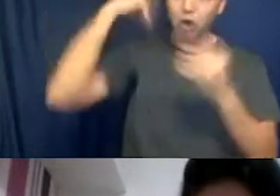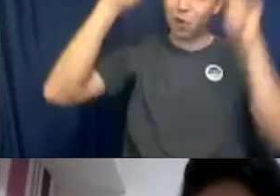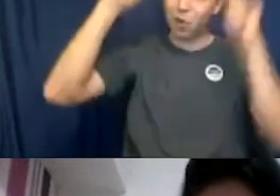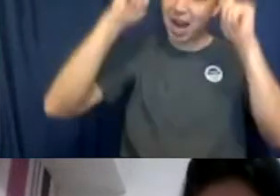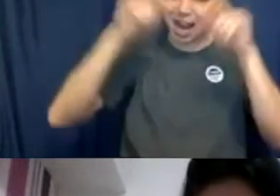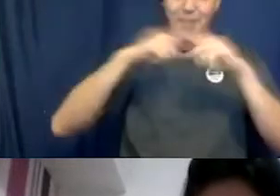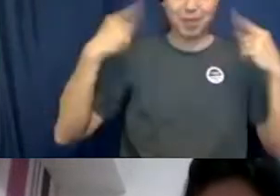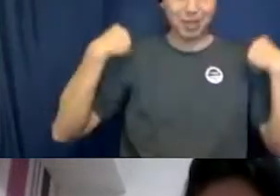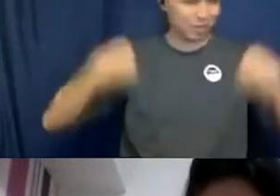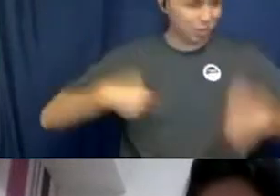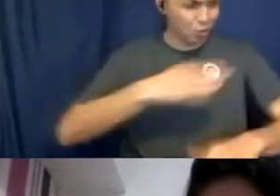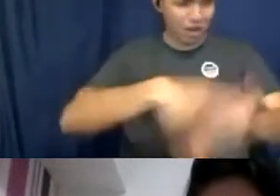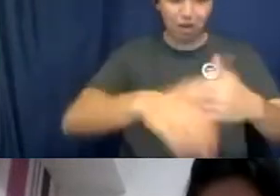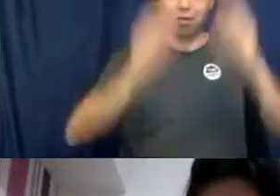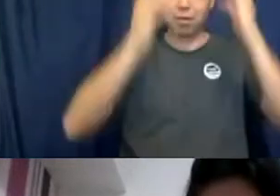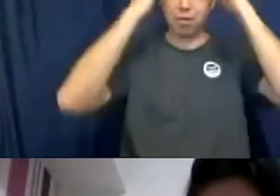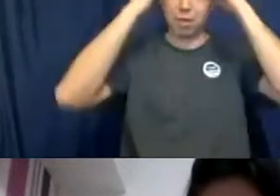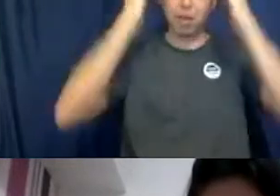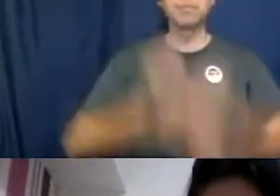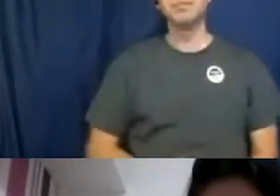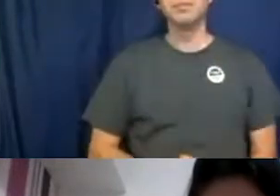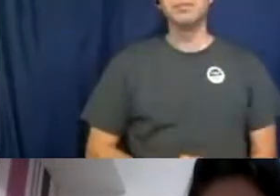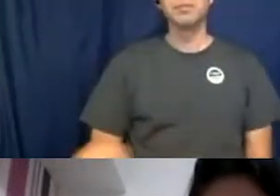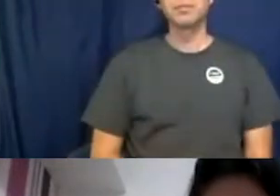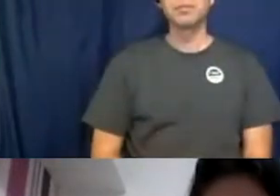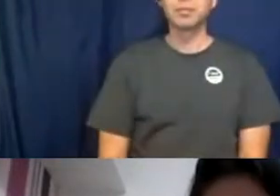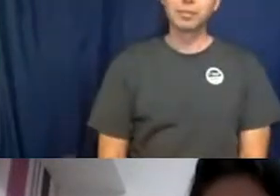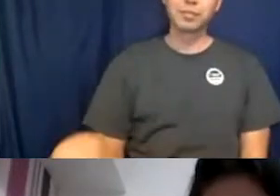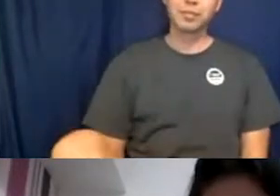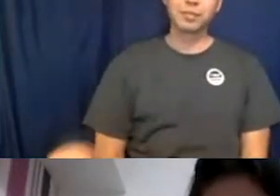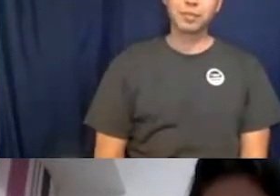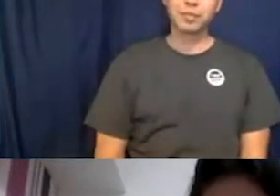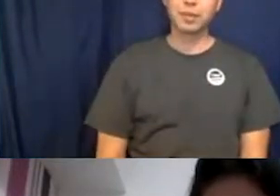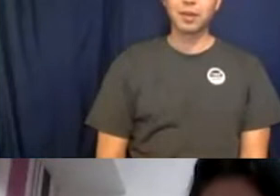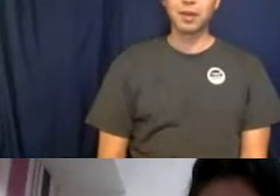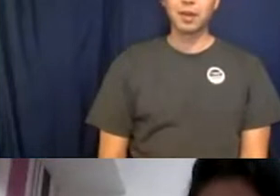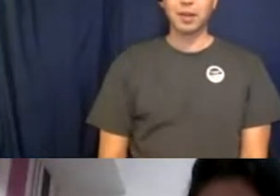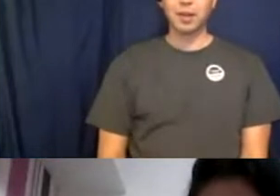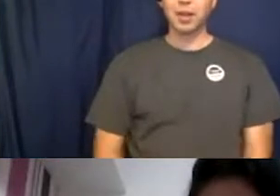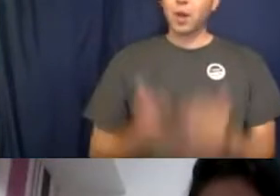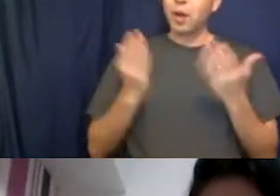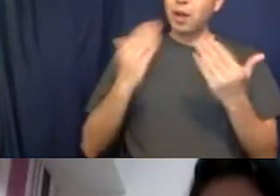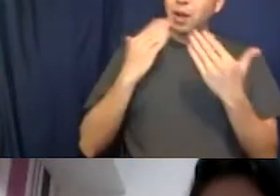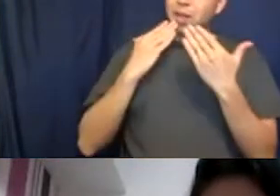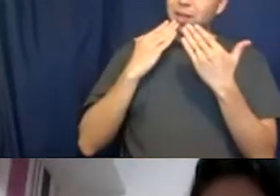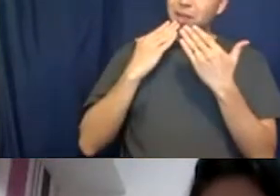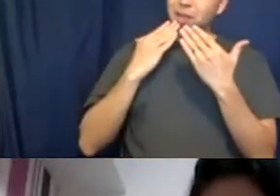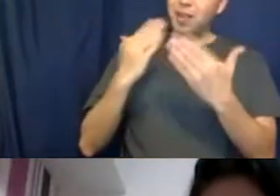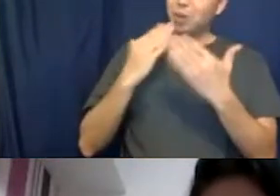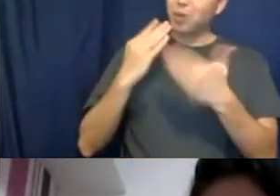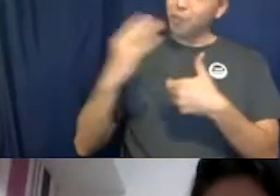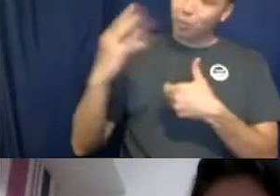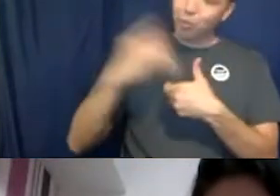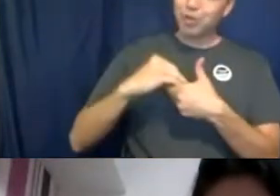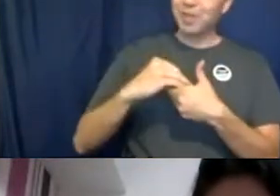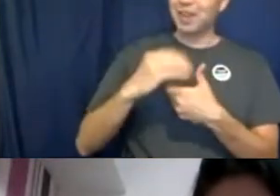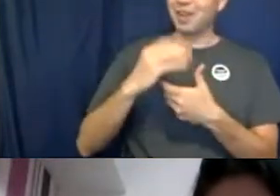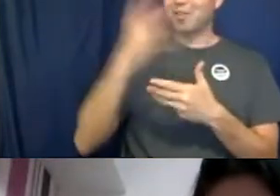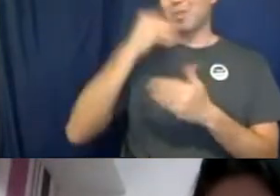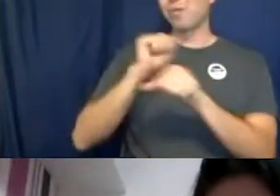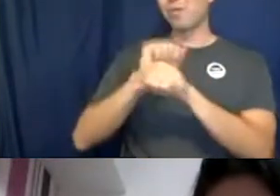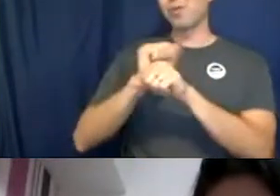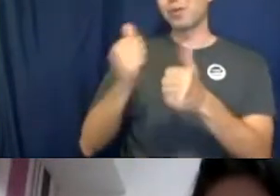our ghoul beauties that we did. Oh, that looks great. But I have to say that me and my daughter,